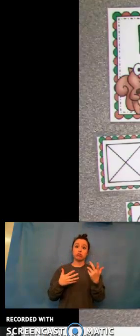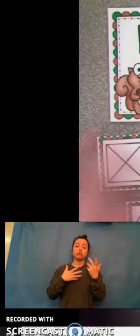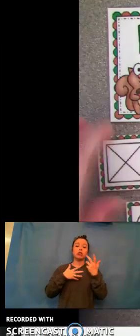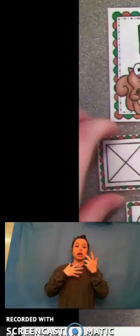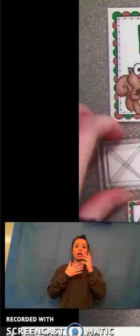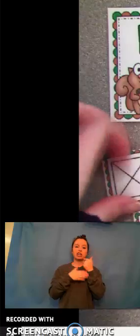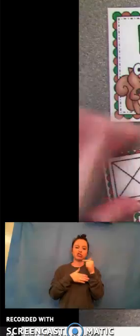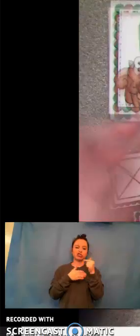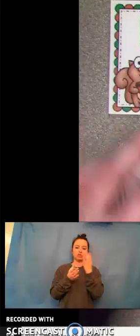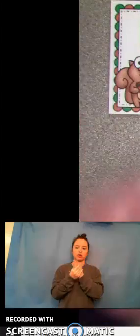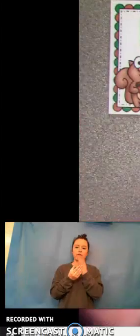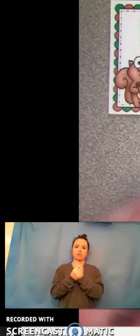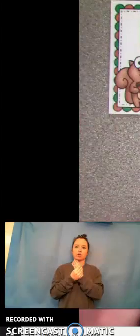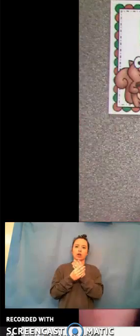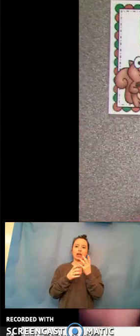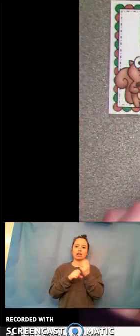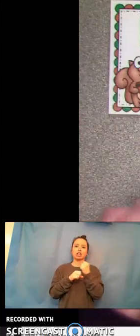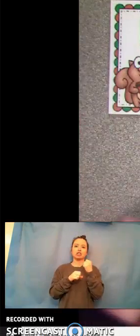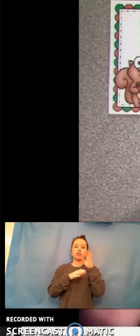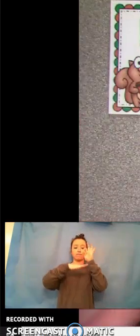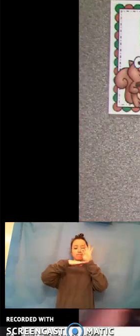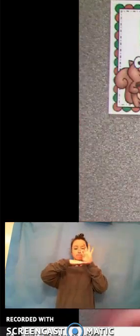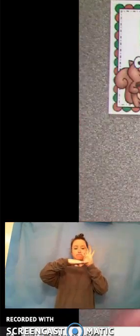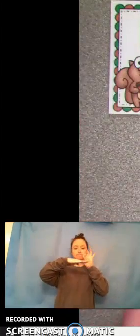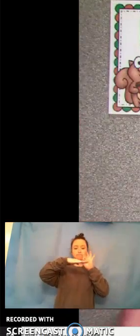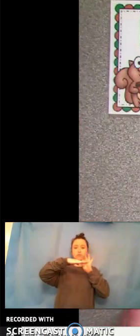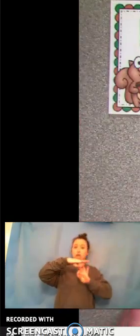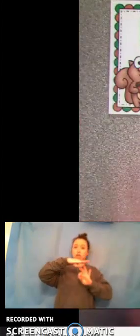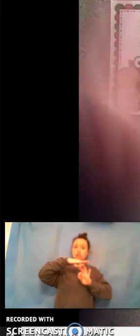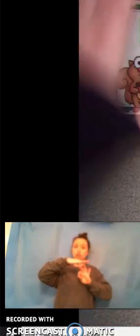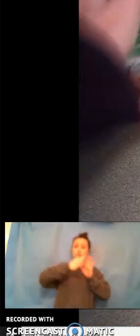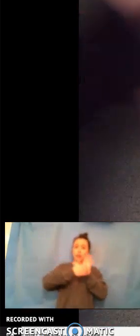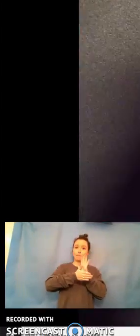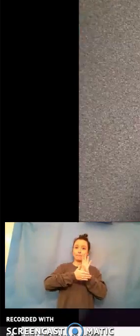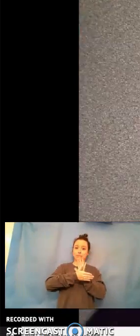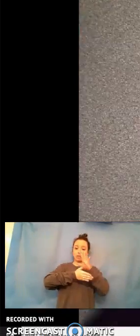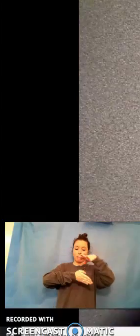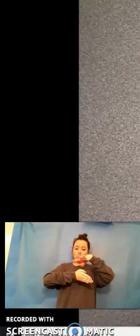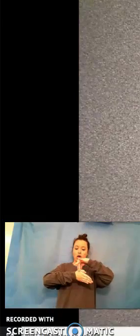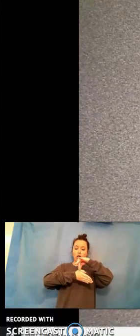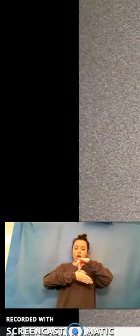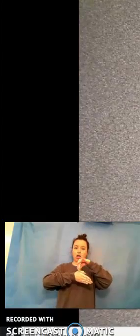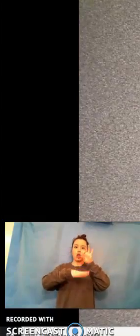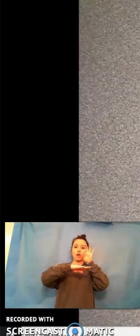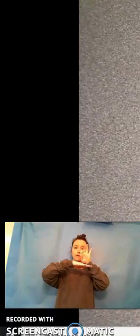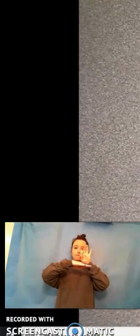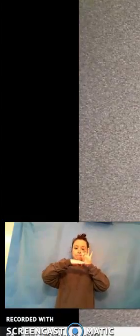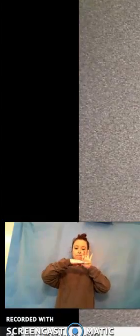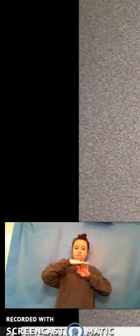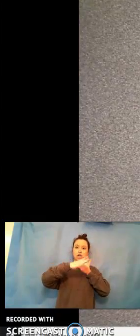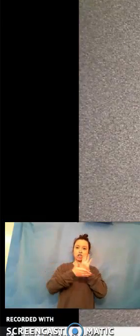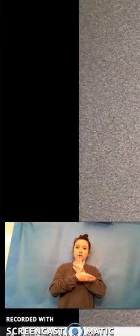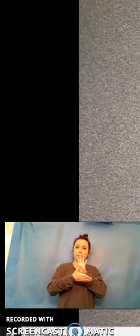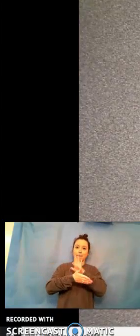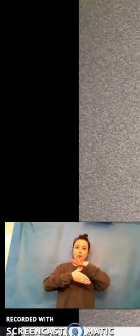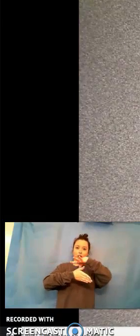green folder and get your fraction math packet. You should have finished your measurement one, and now you need your fraction